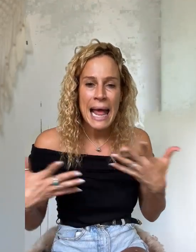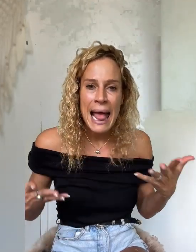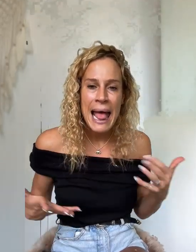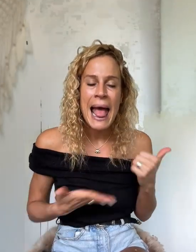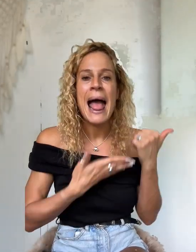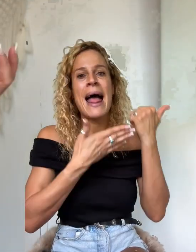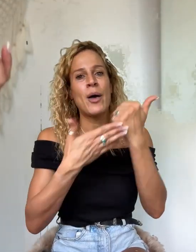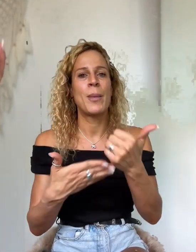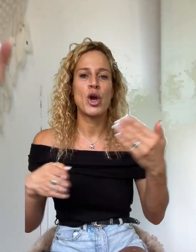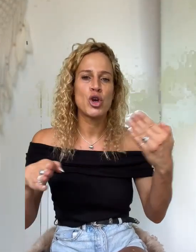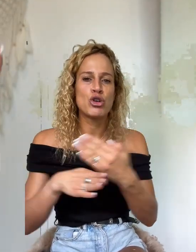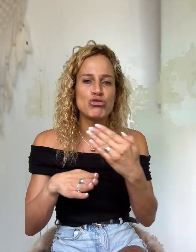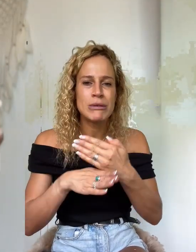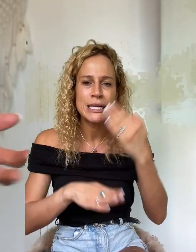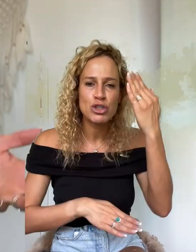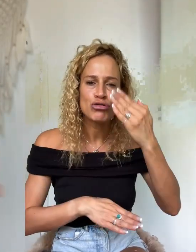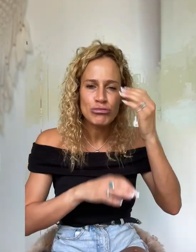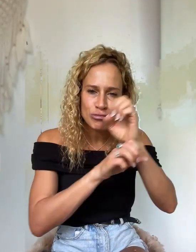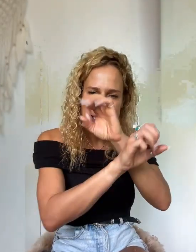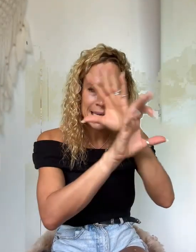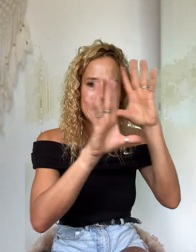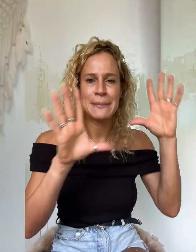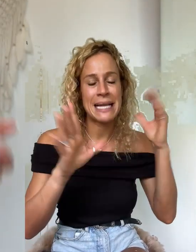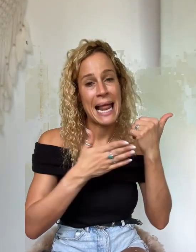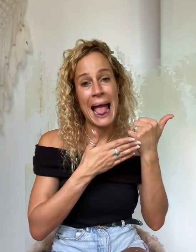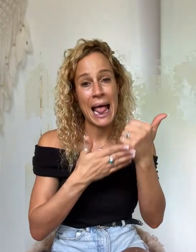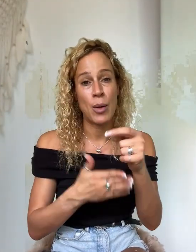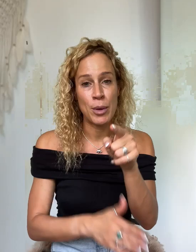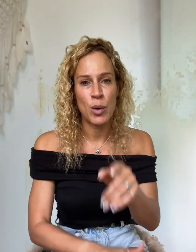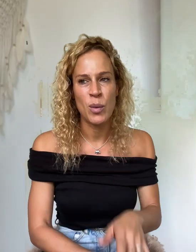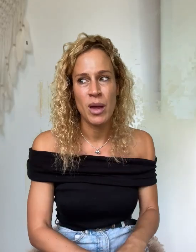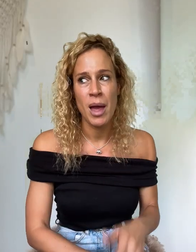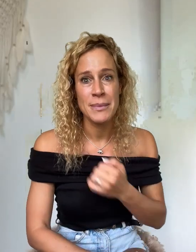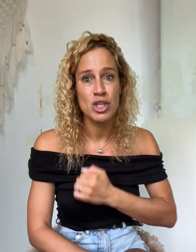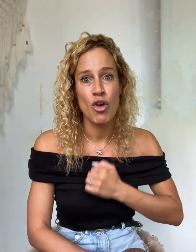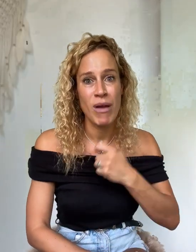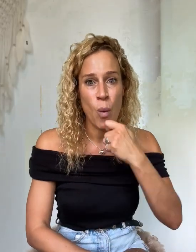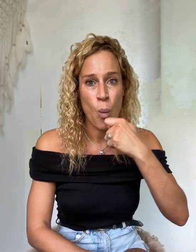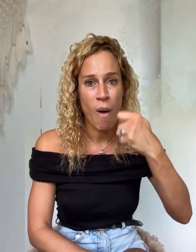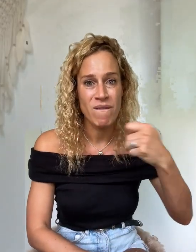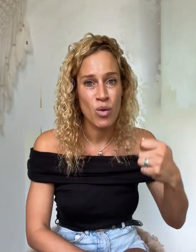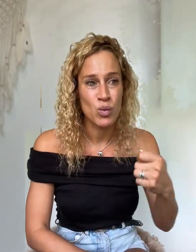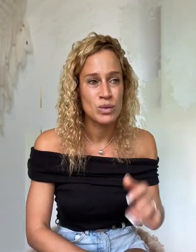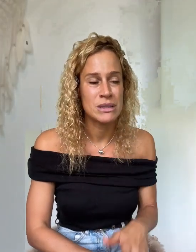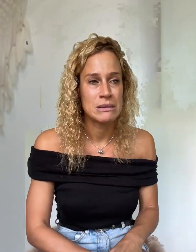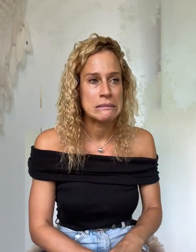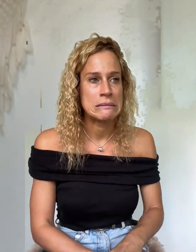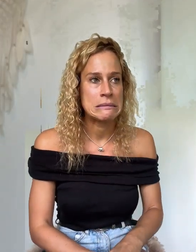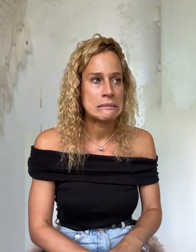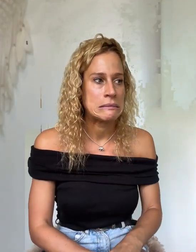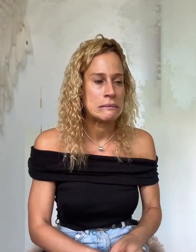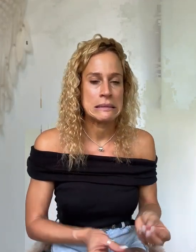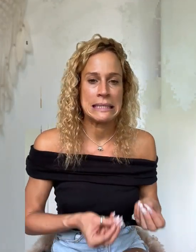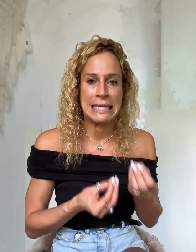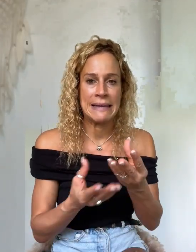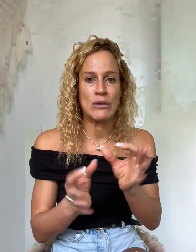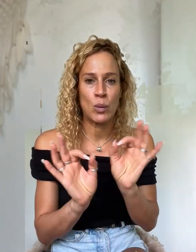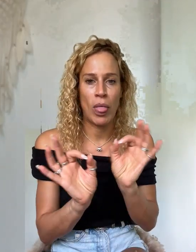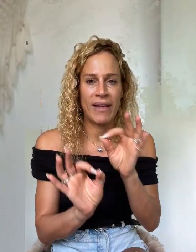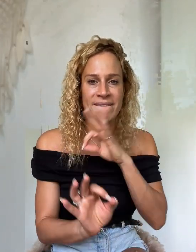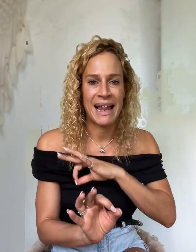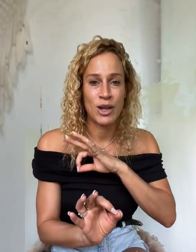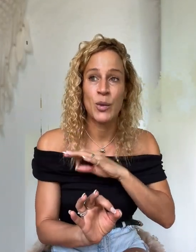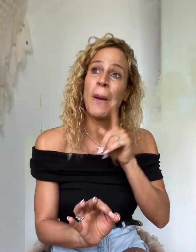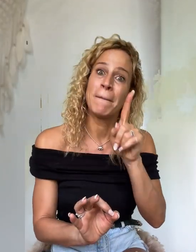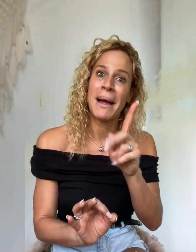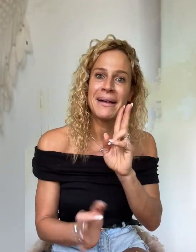of bring those career dreams into fruition and help you along your way. I'm sorry if I just waffled and didn't give you anything